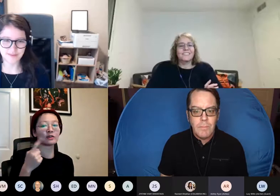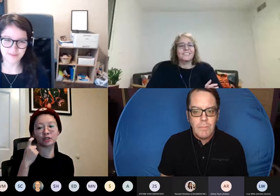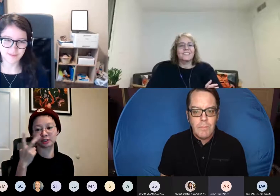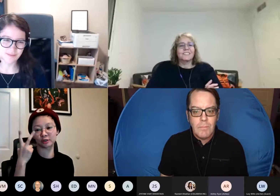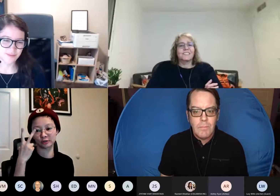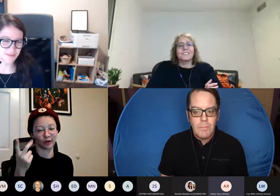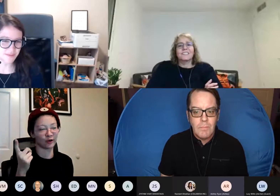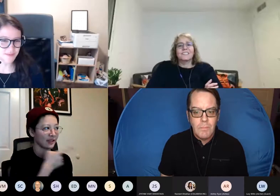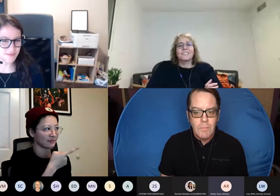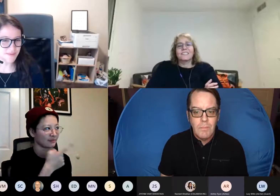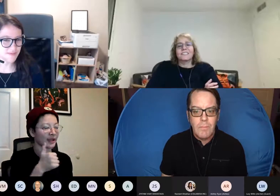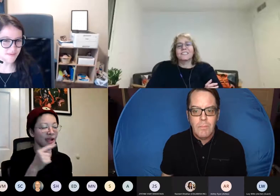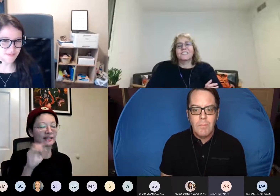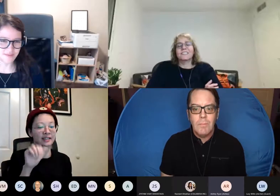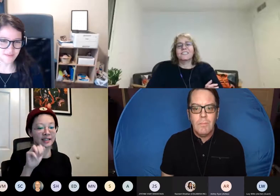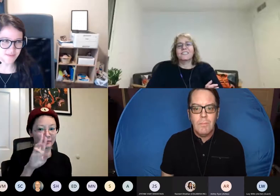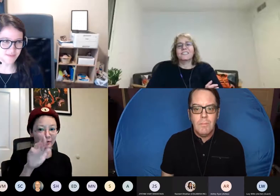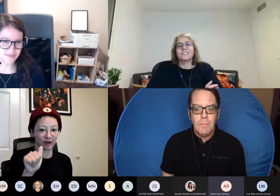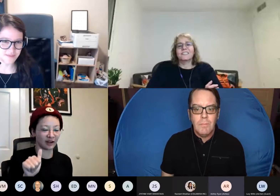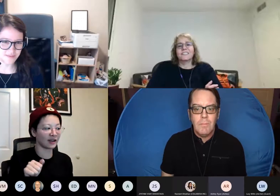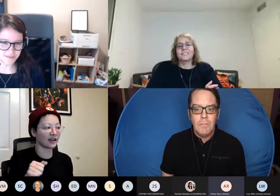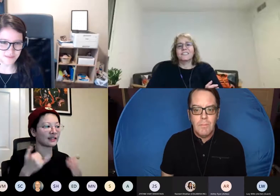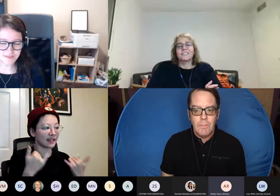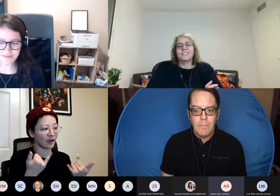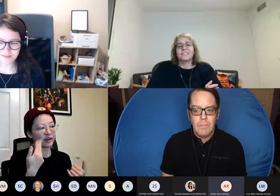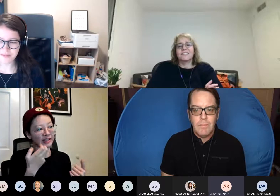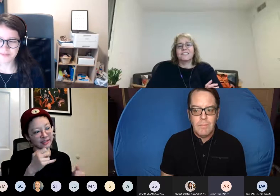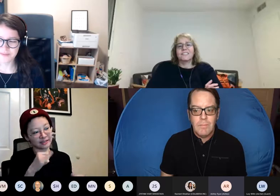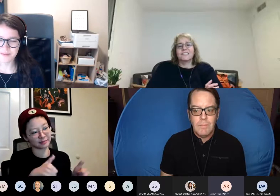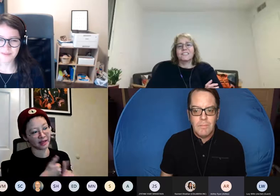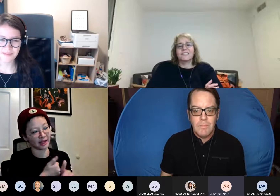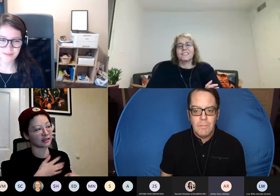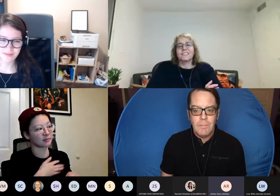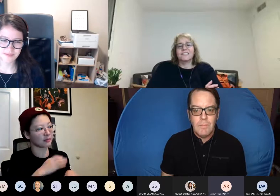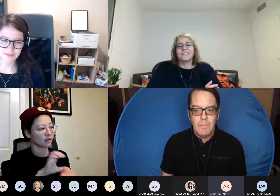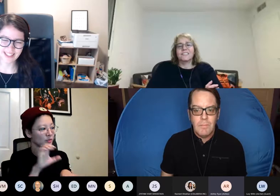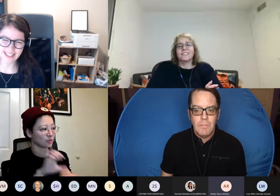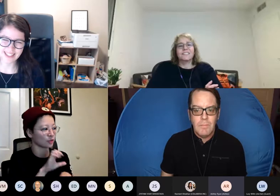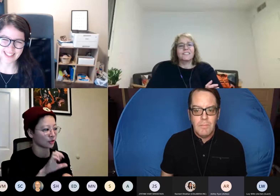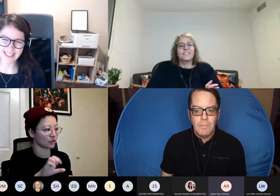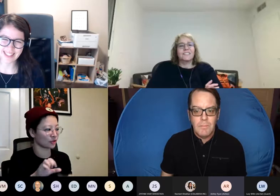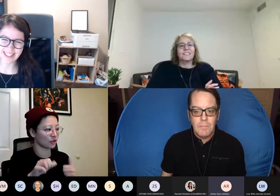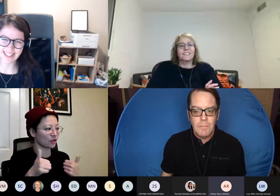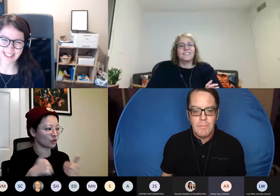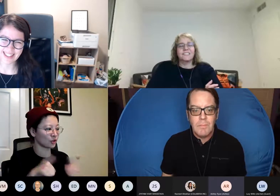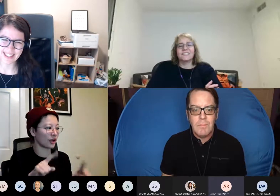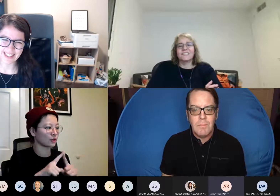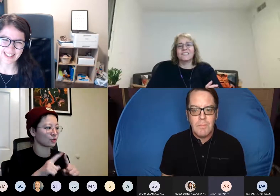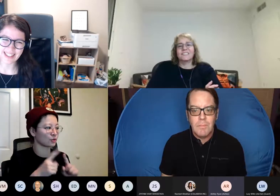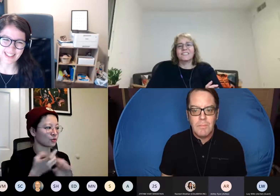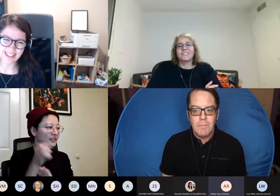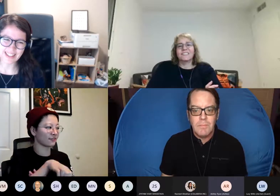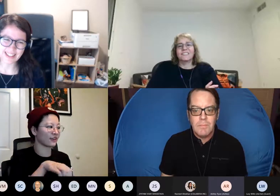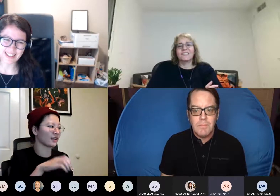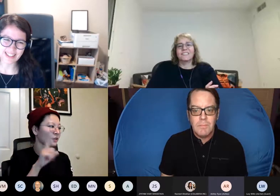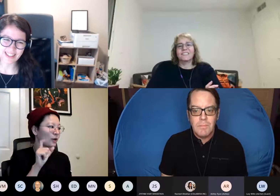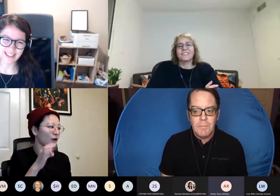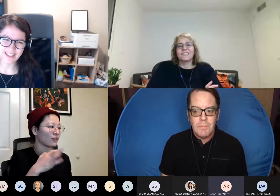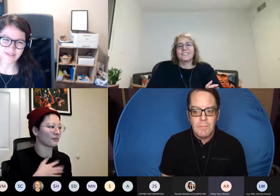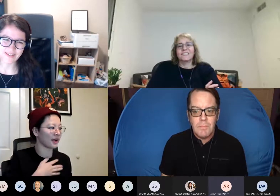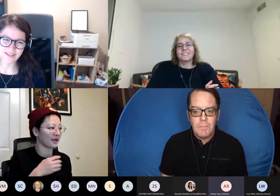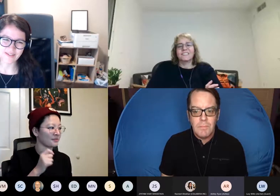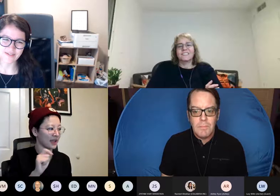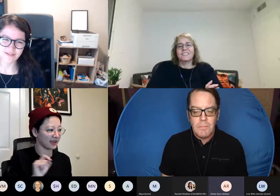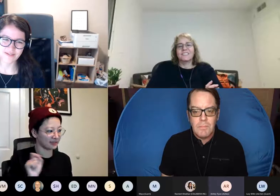very large white cat who itself is deaf. You may have seen him making an appearance on the camera. He's currently sitting behind